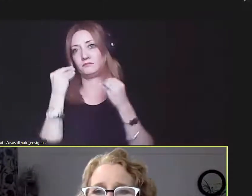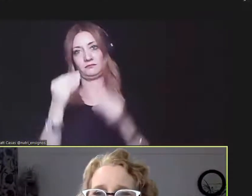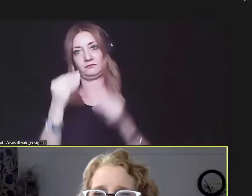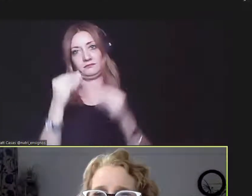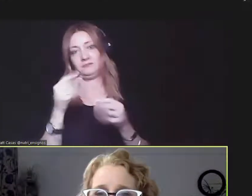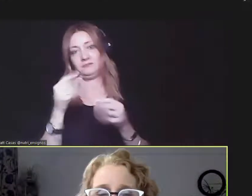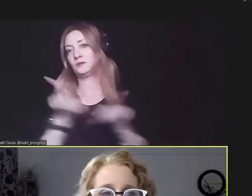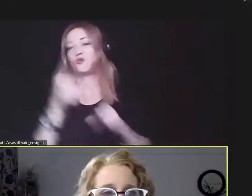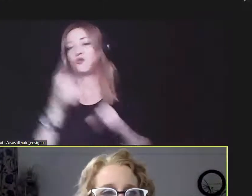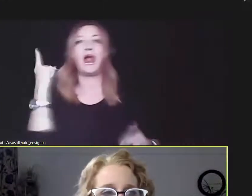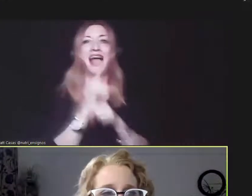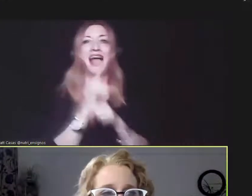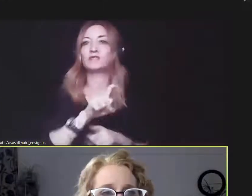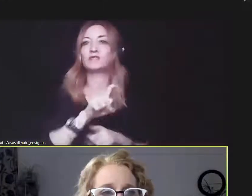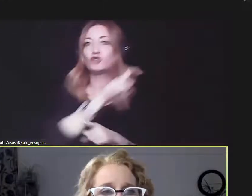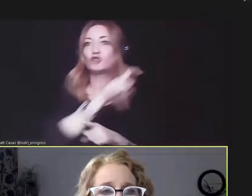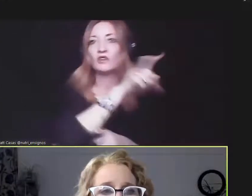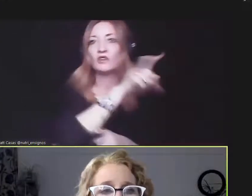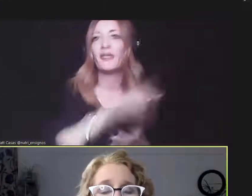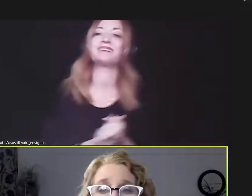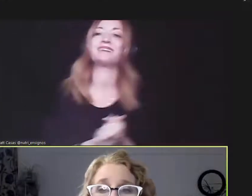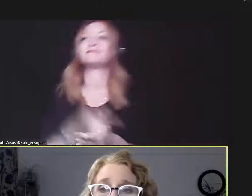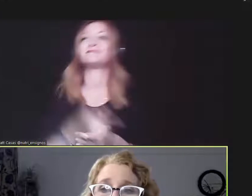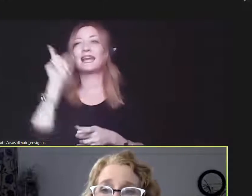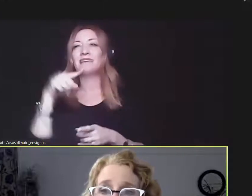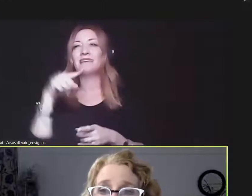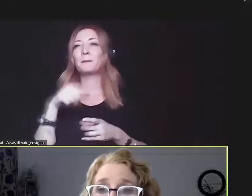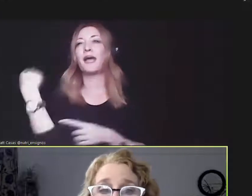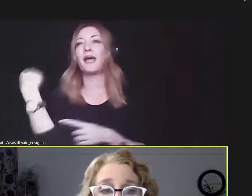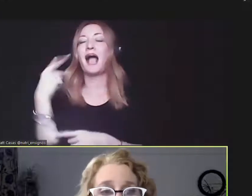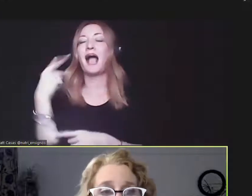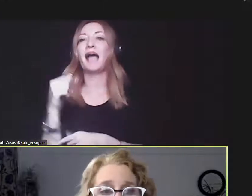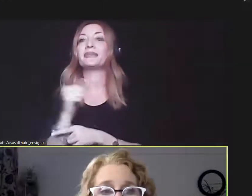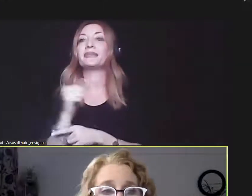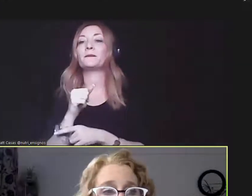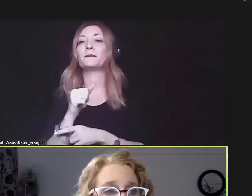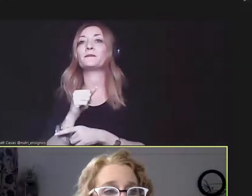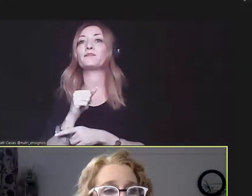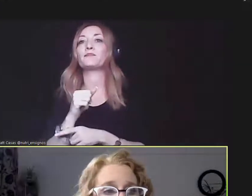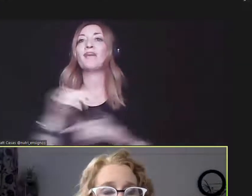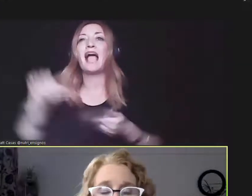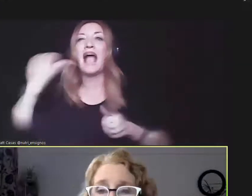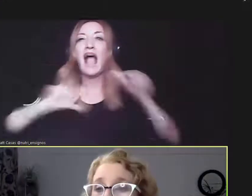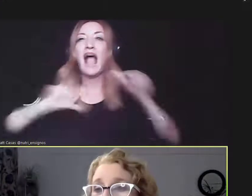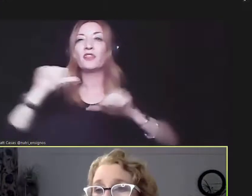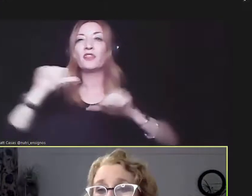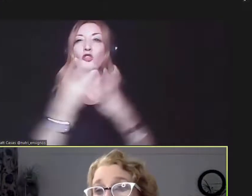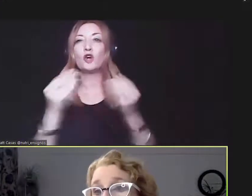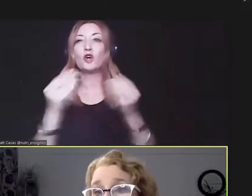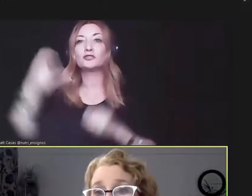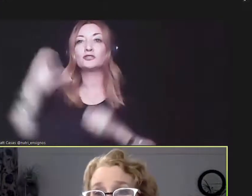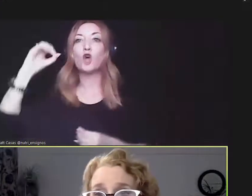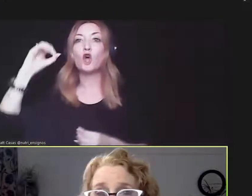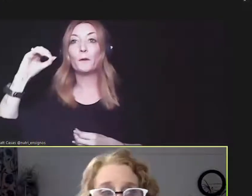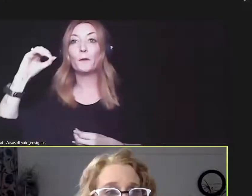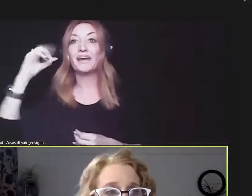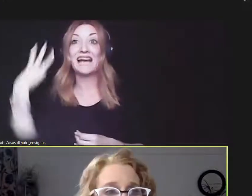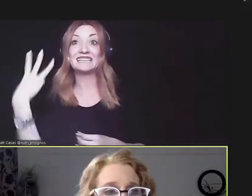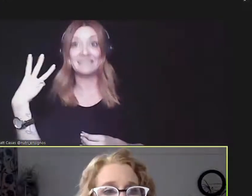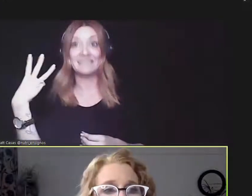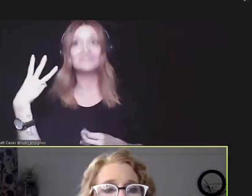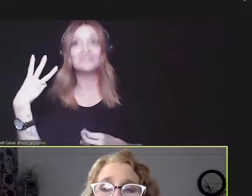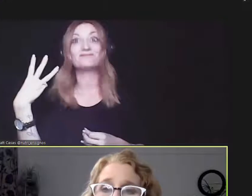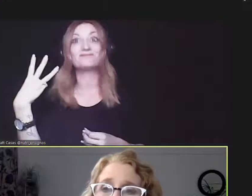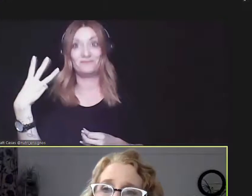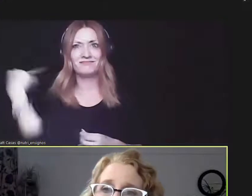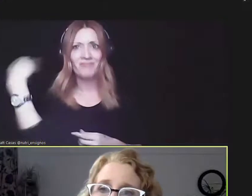good essential fatty acids. Now, these have been linked with obviously good heart health as